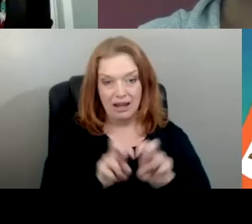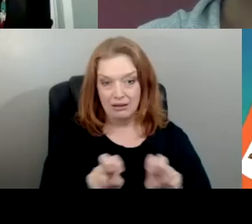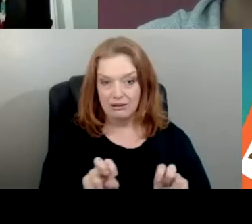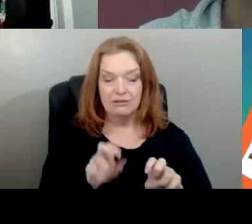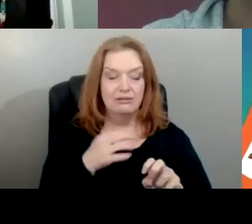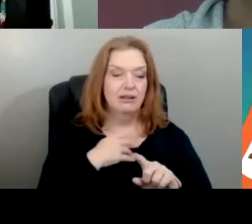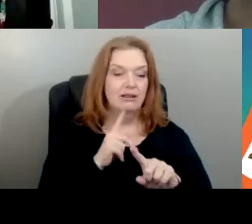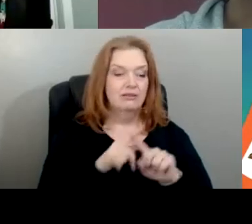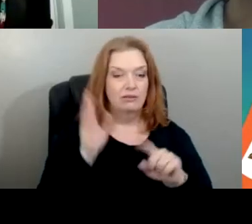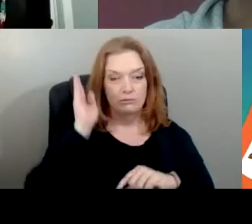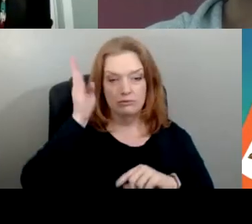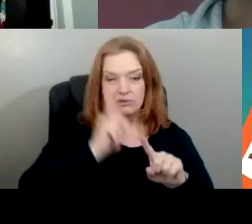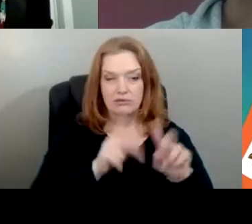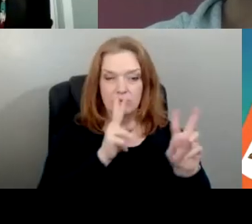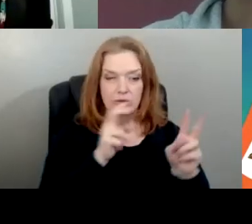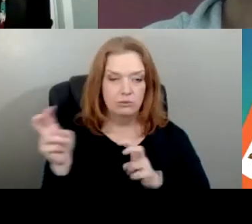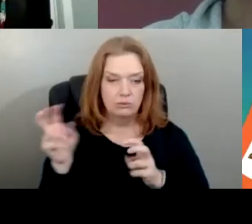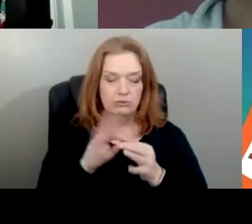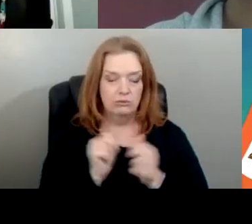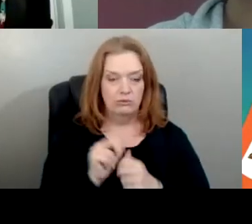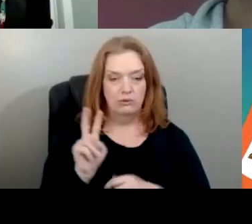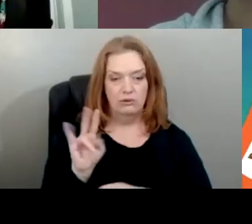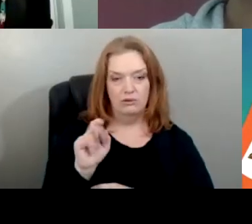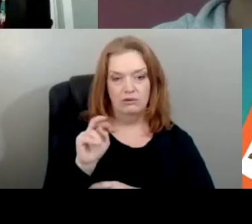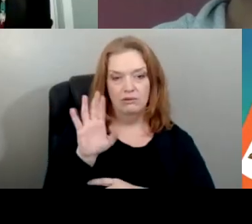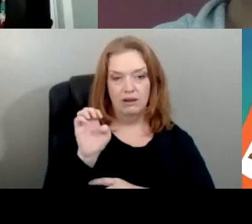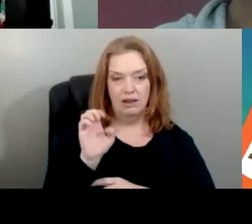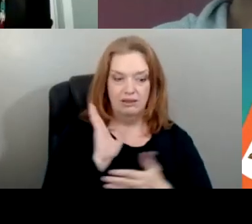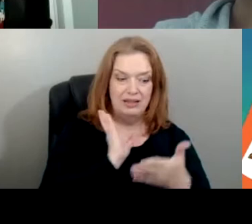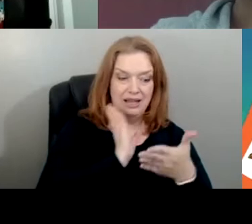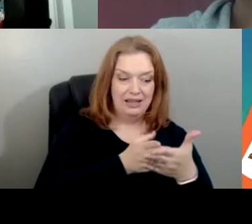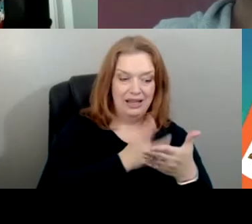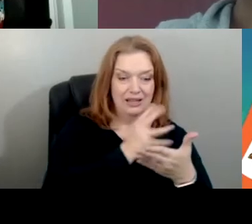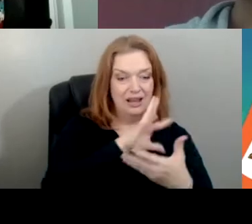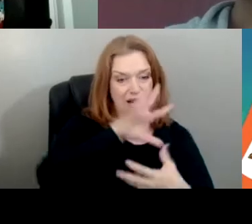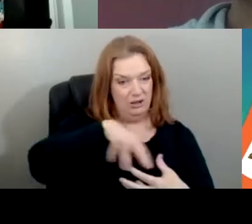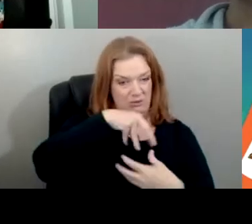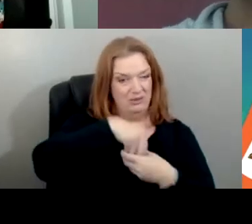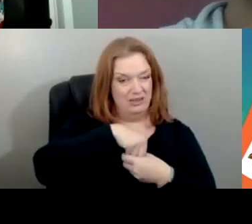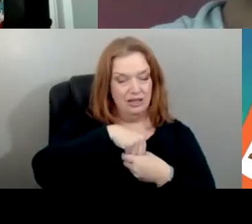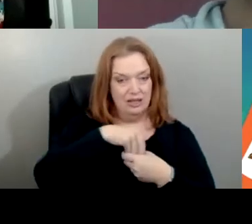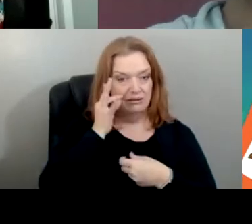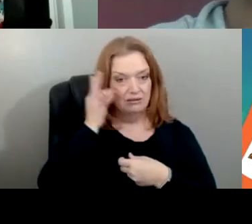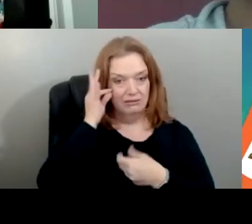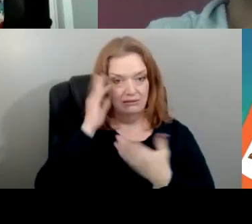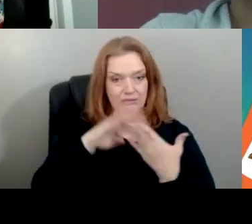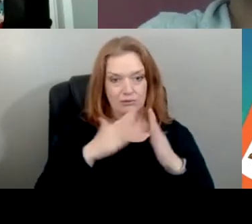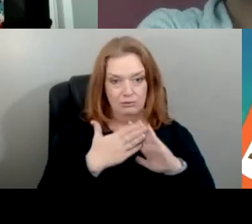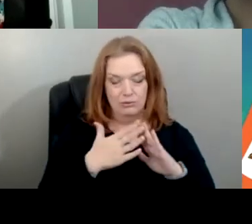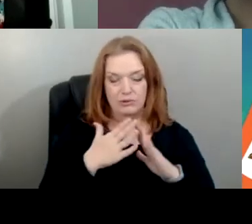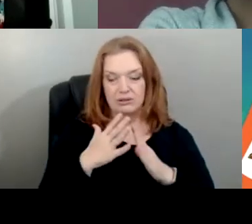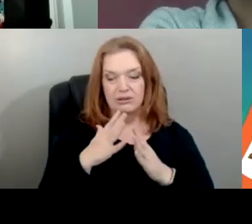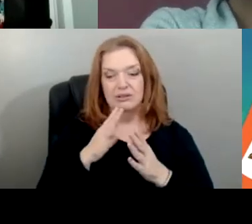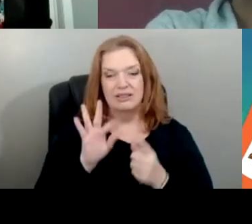on different issues regarding violence against and within Native American communities, particularly around missing and murdered Indigenous people. And